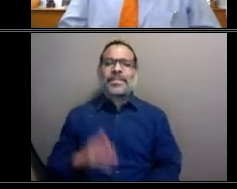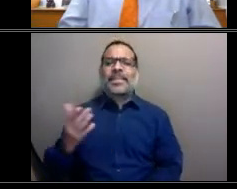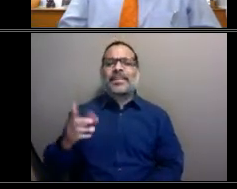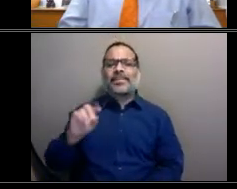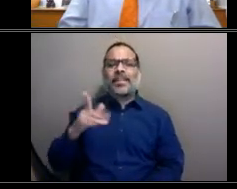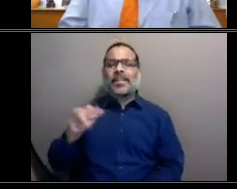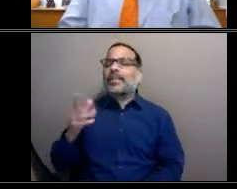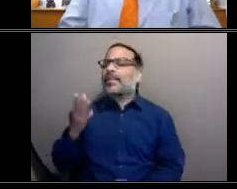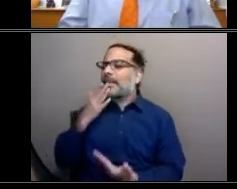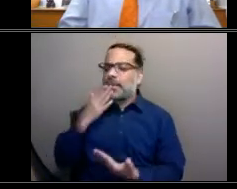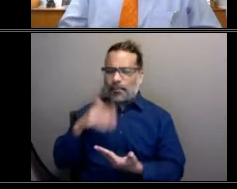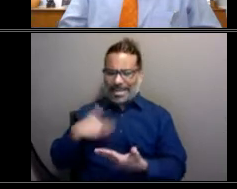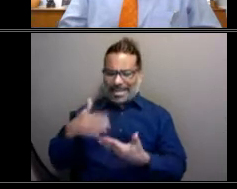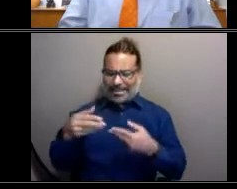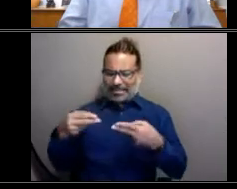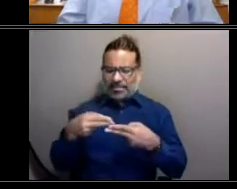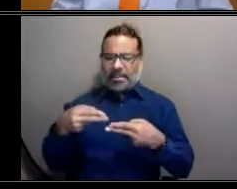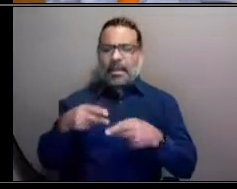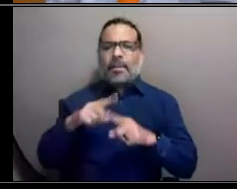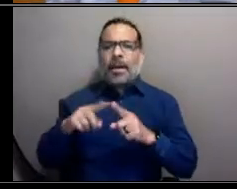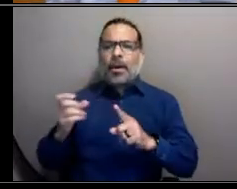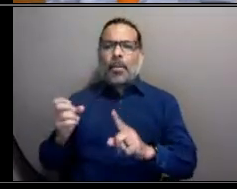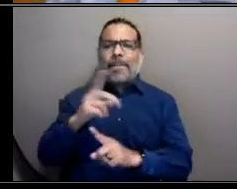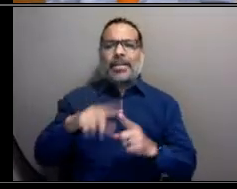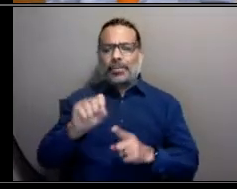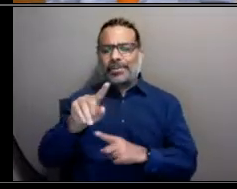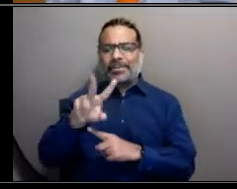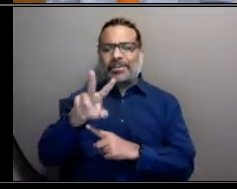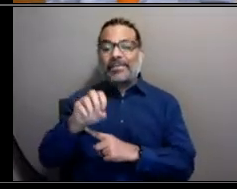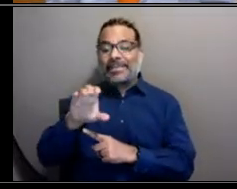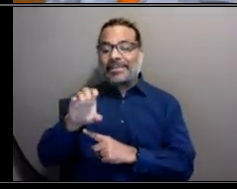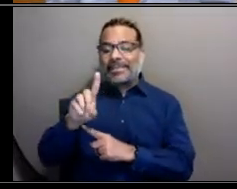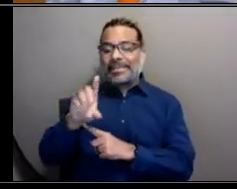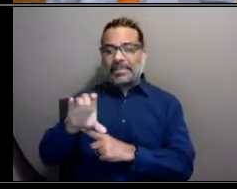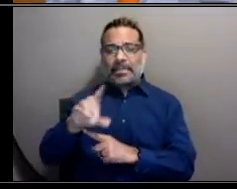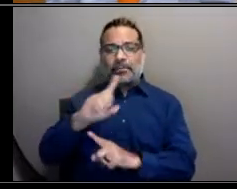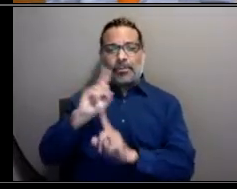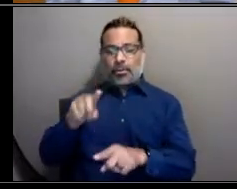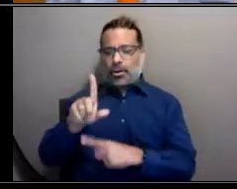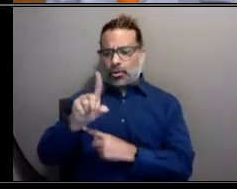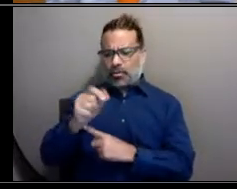to think about what you said. The CDC reported in 2019 that